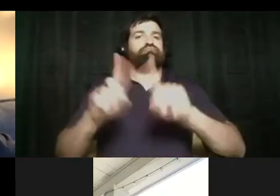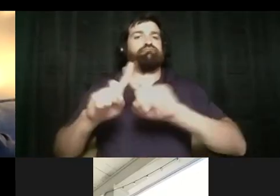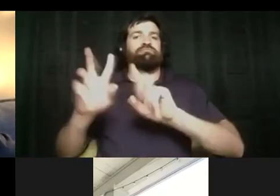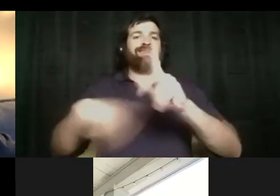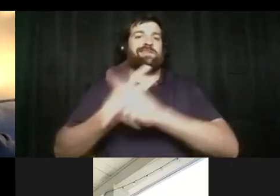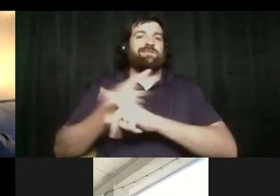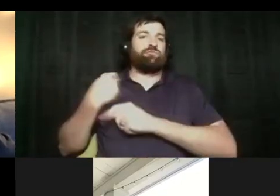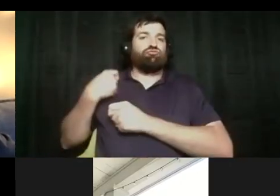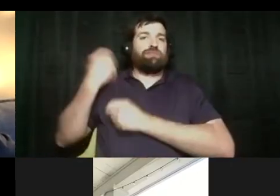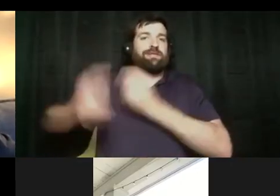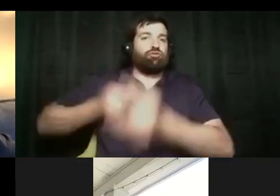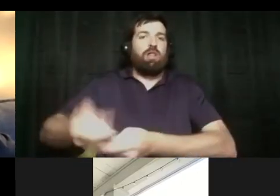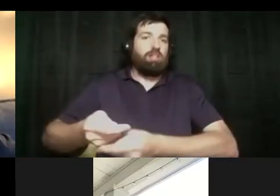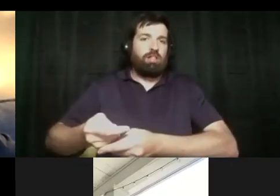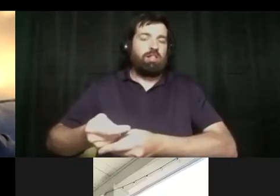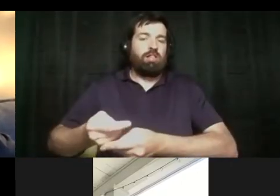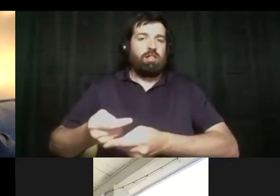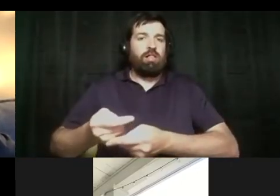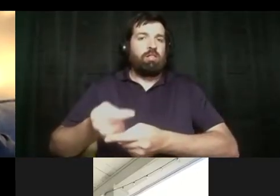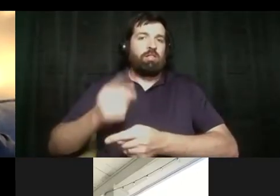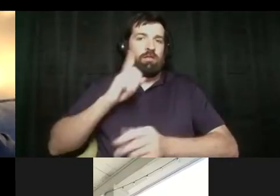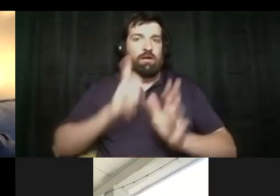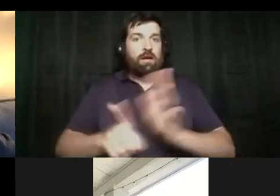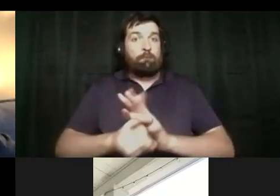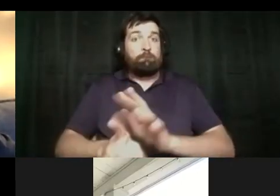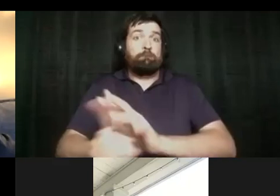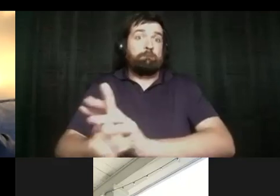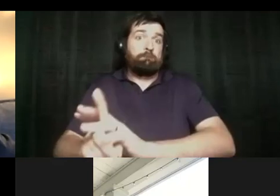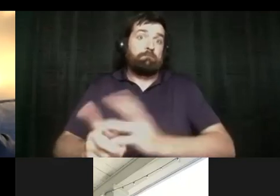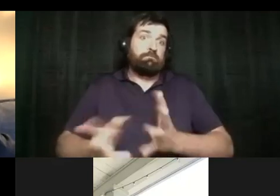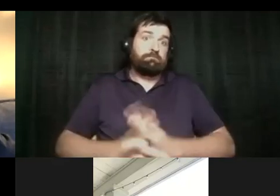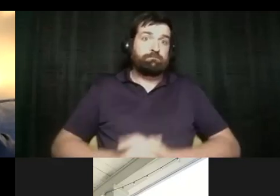traditional methods that have come up and been bandied around.